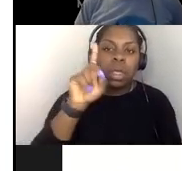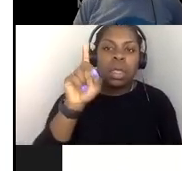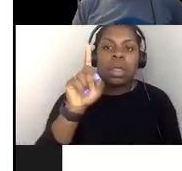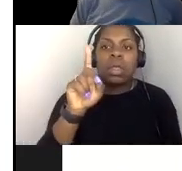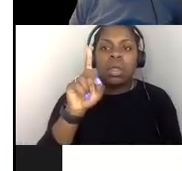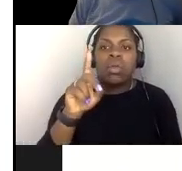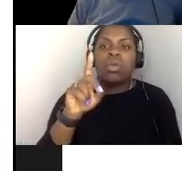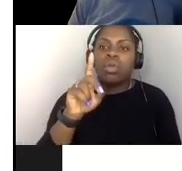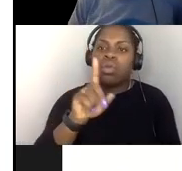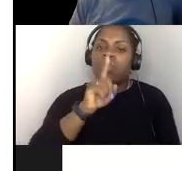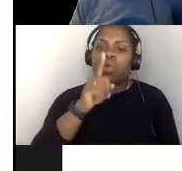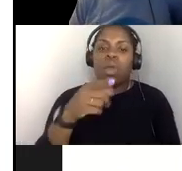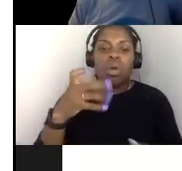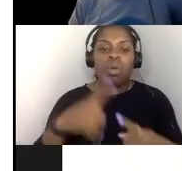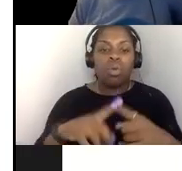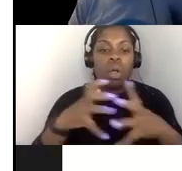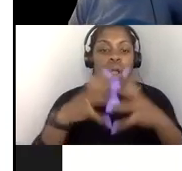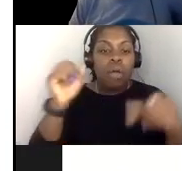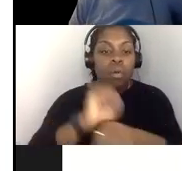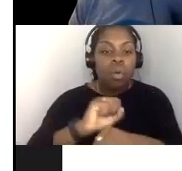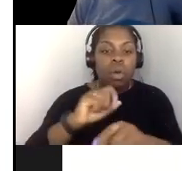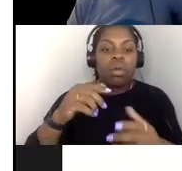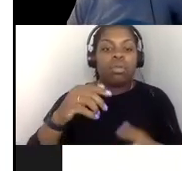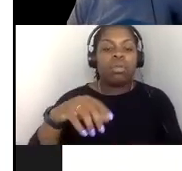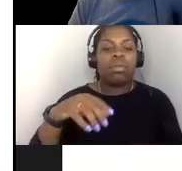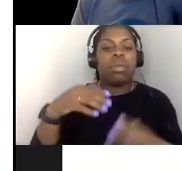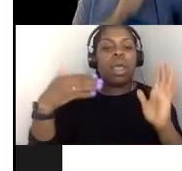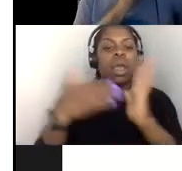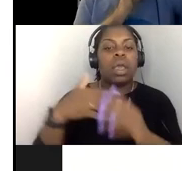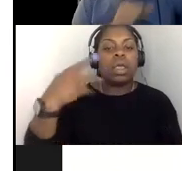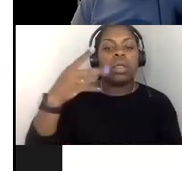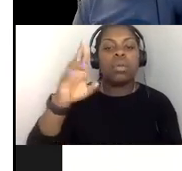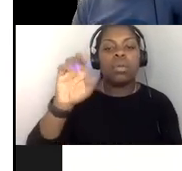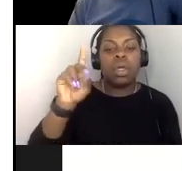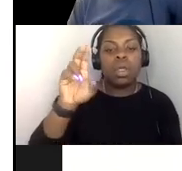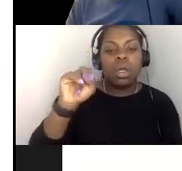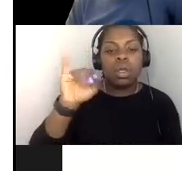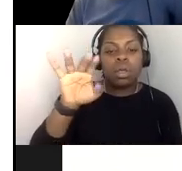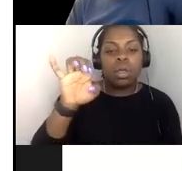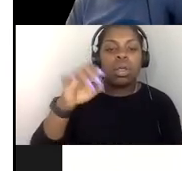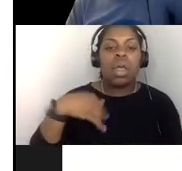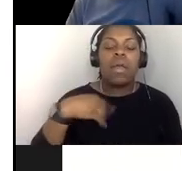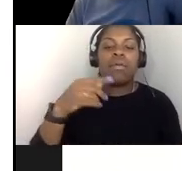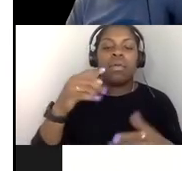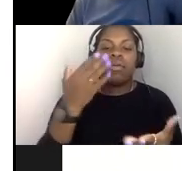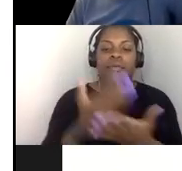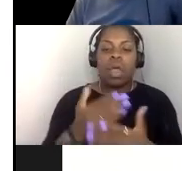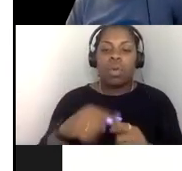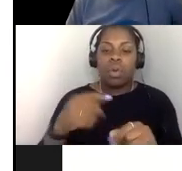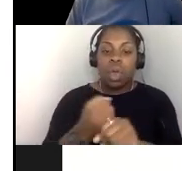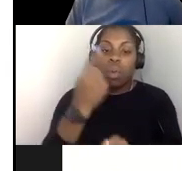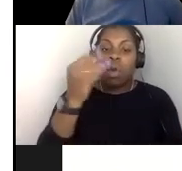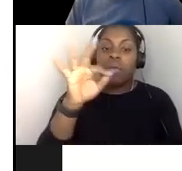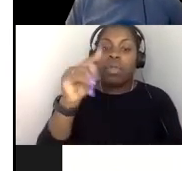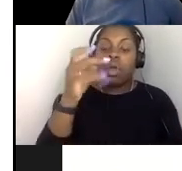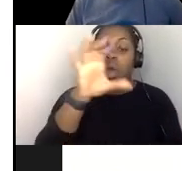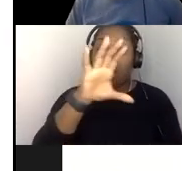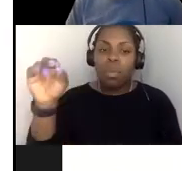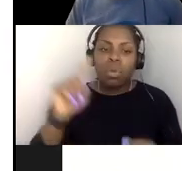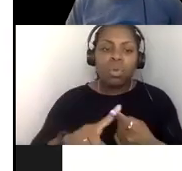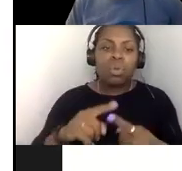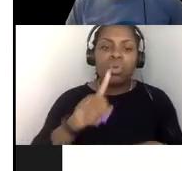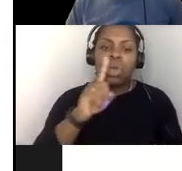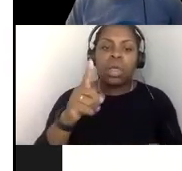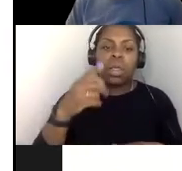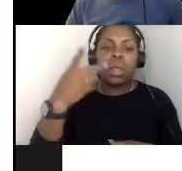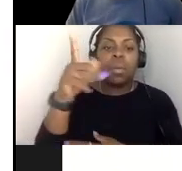fact got one of the key companies, Palantir, to have their contract severed by Los Angeles, and they were